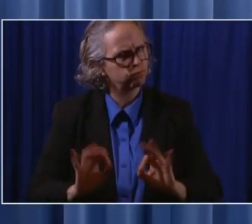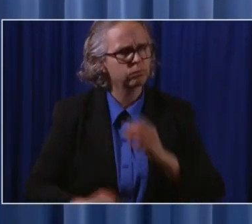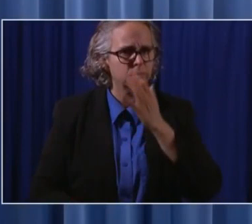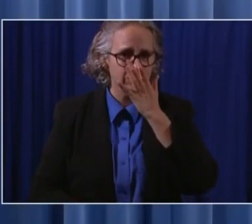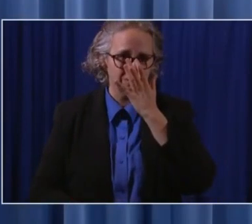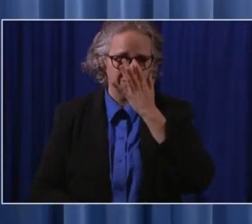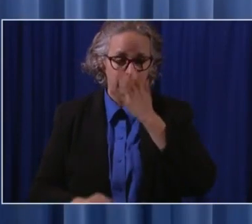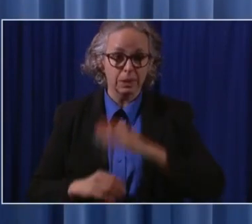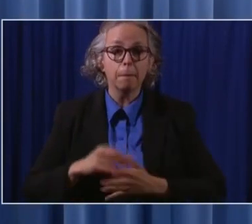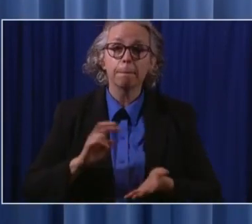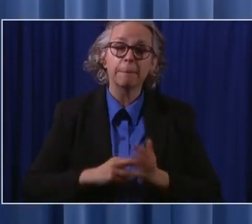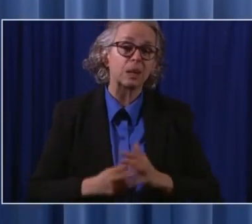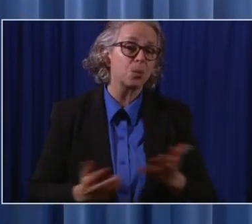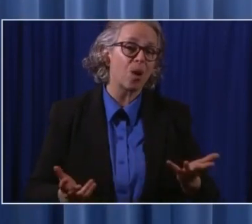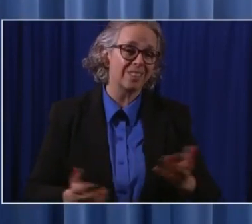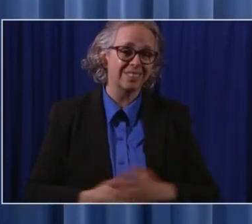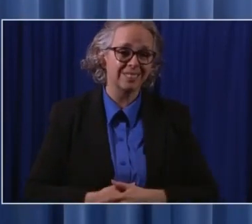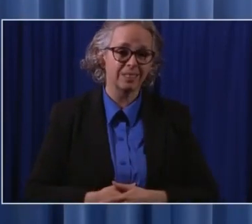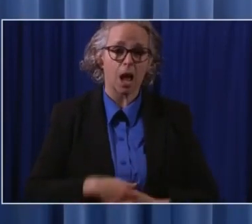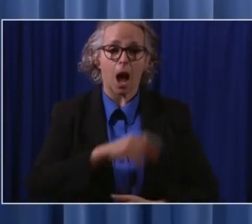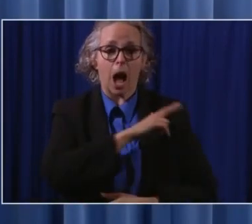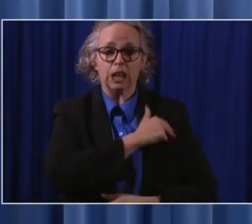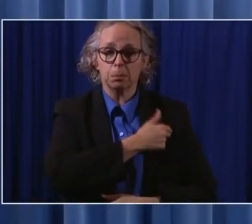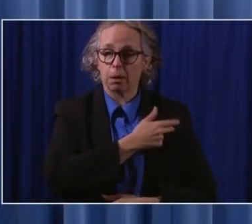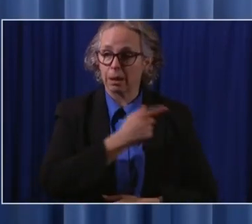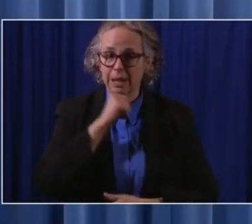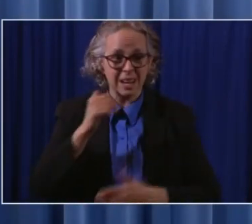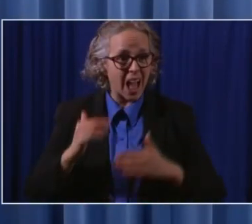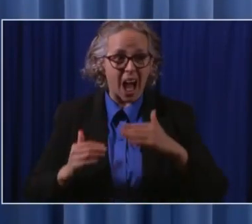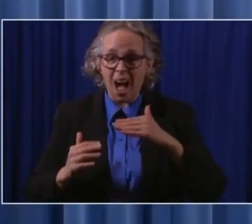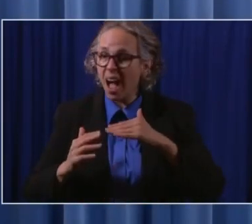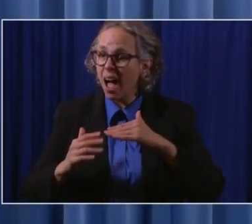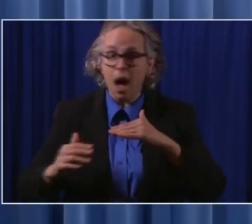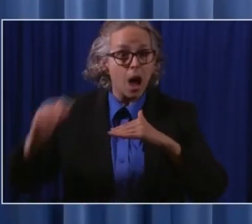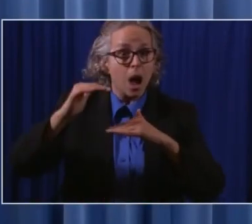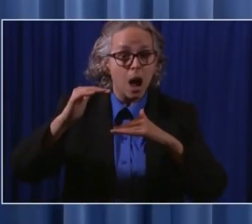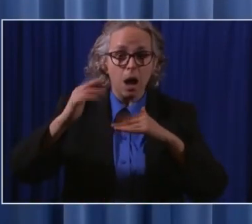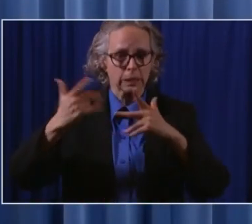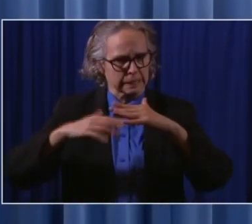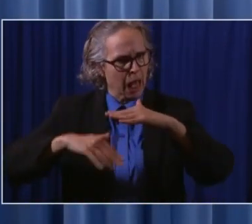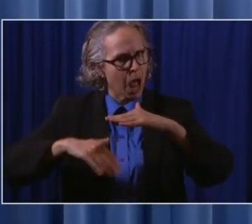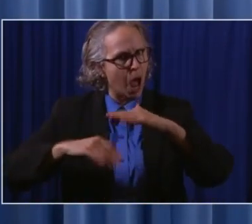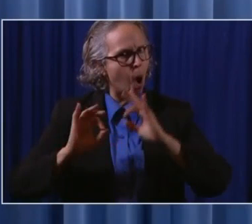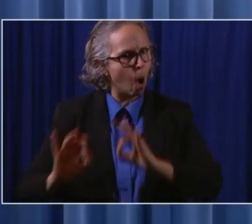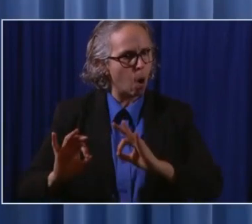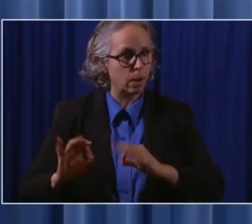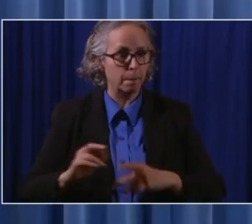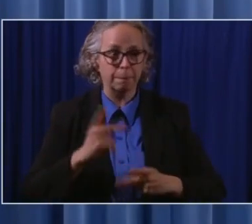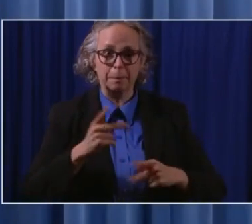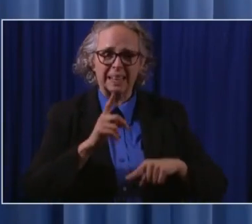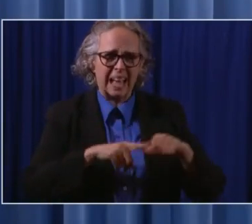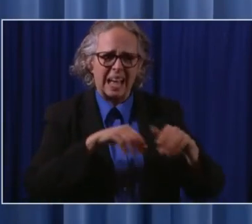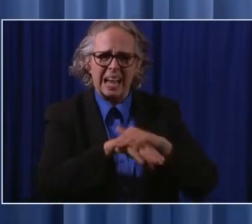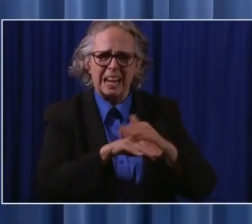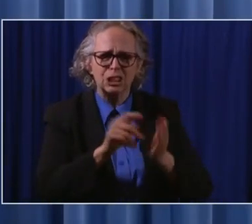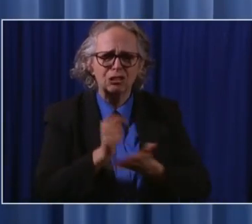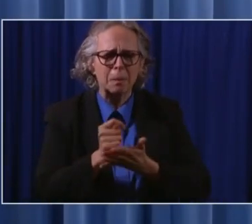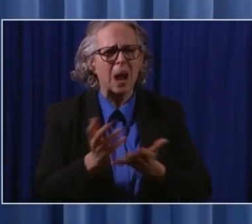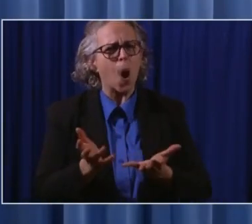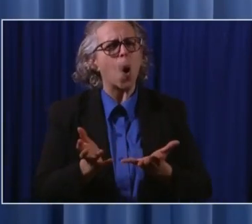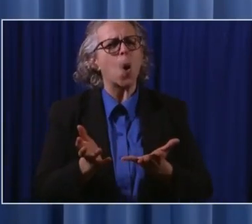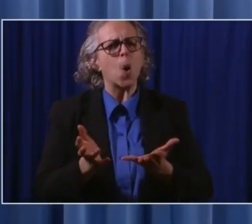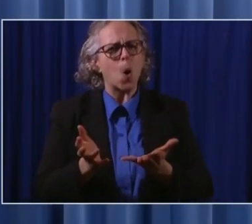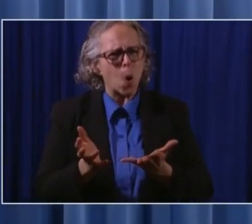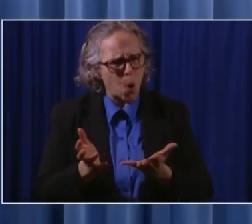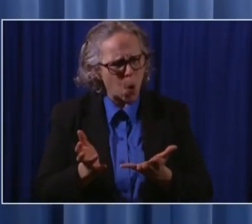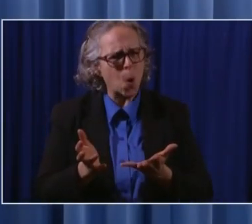being overridden with people, and have people not get the treatment they want. But it also includes, getting as